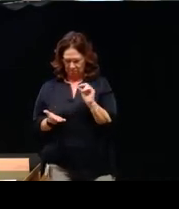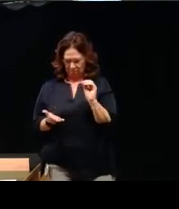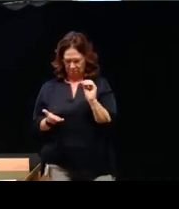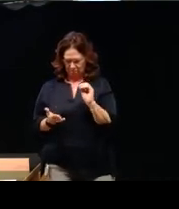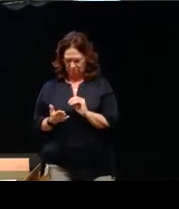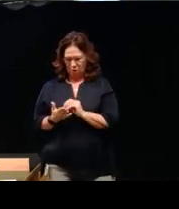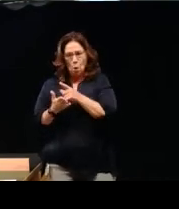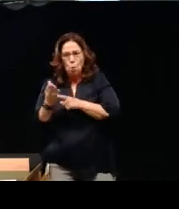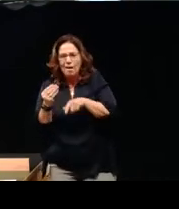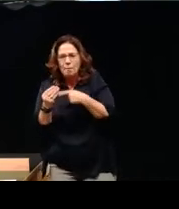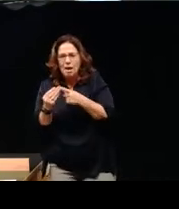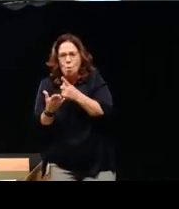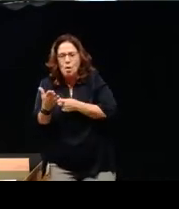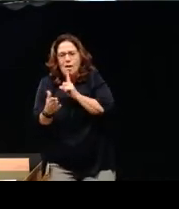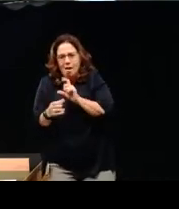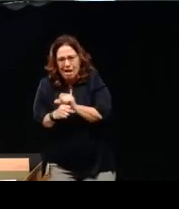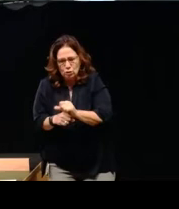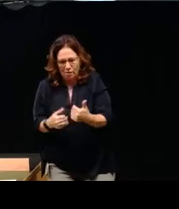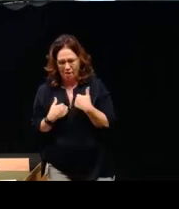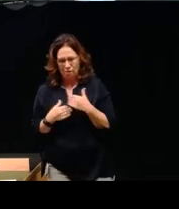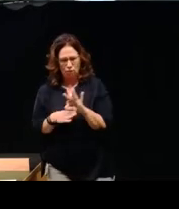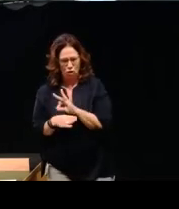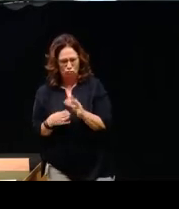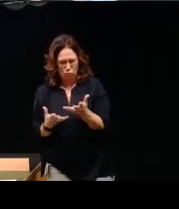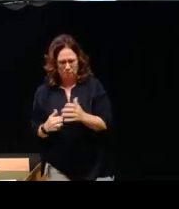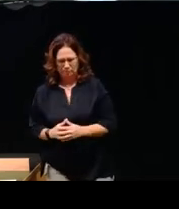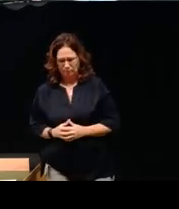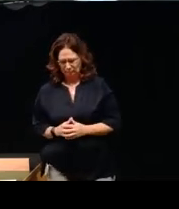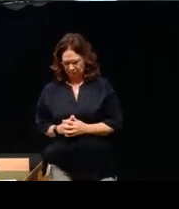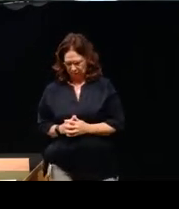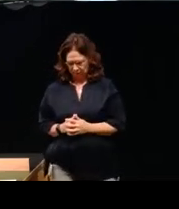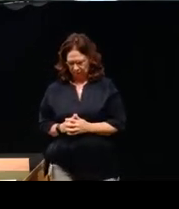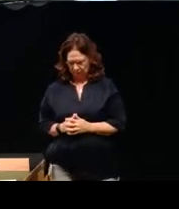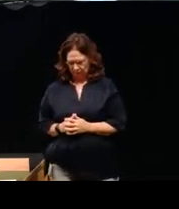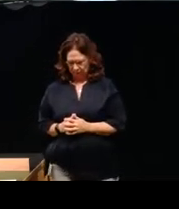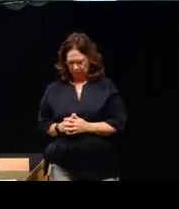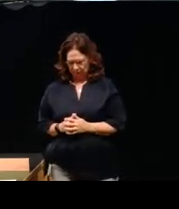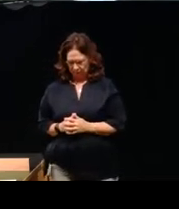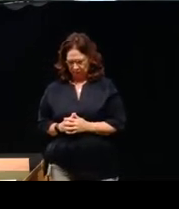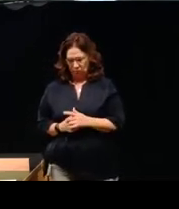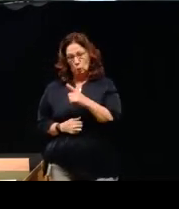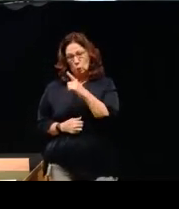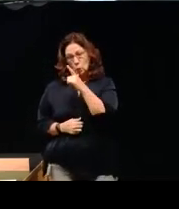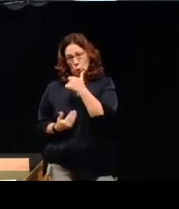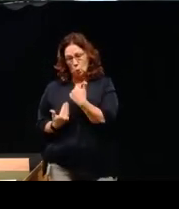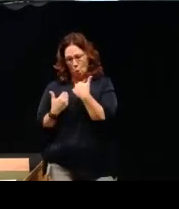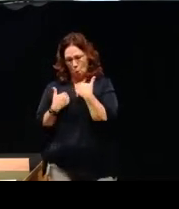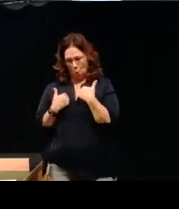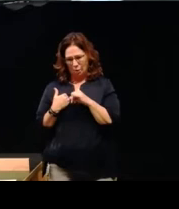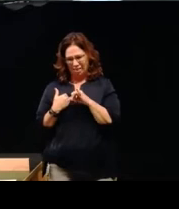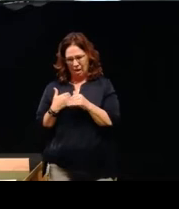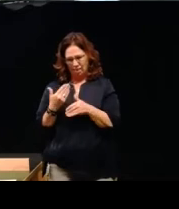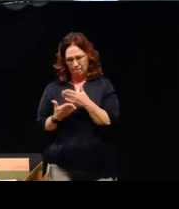of what they actually have? A functional neurological disorder. Who is taking ownership of this group